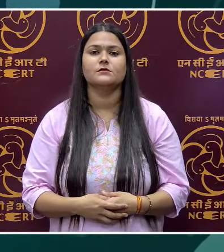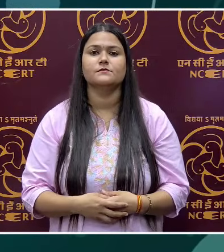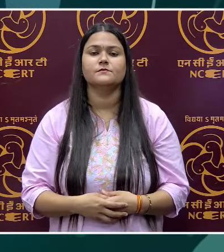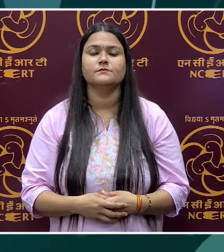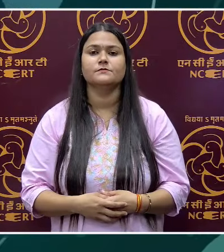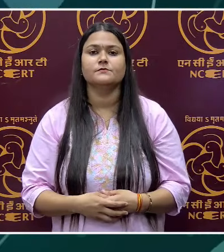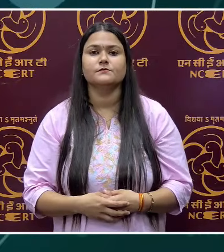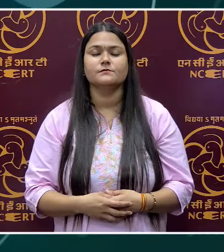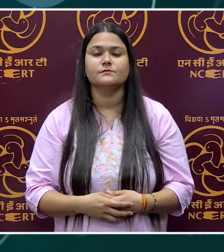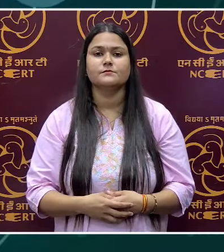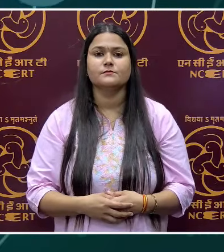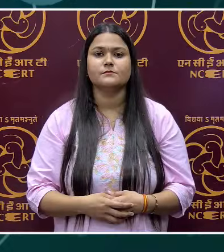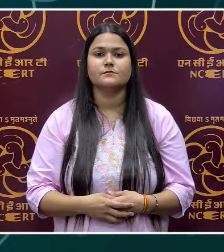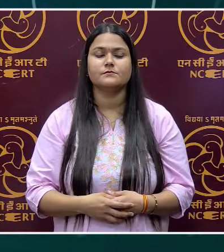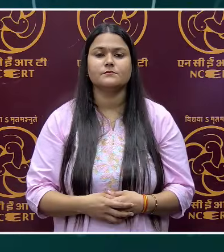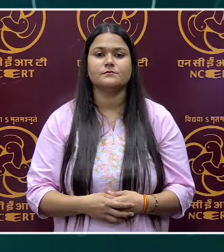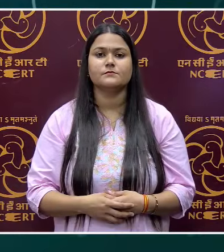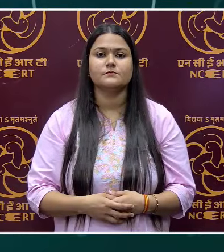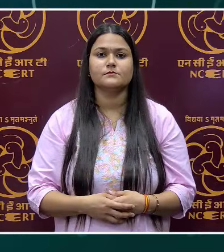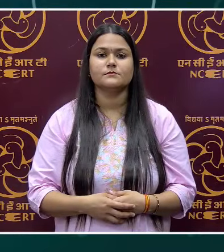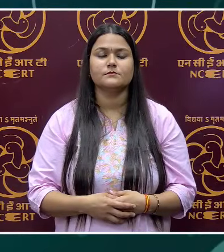next step.